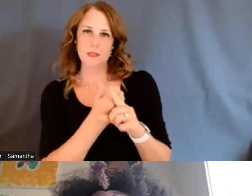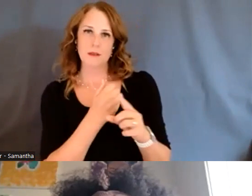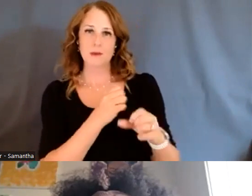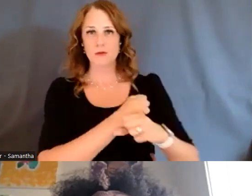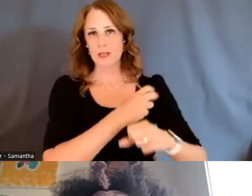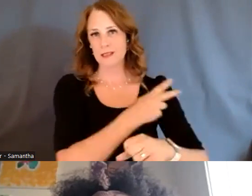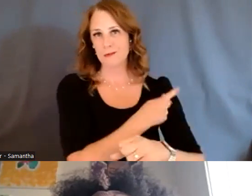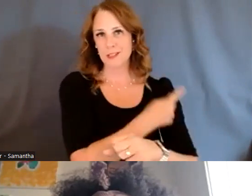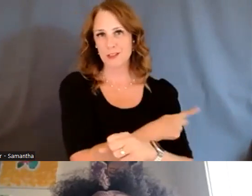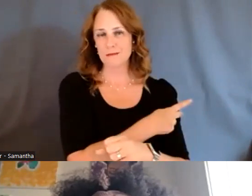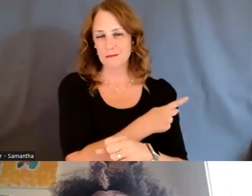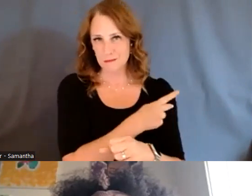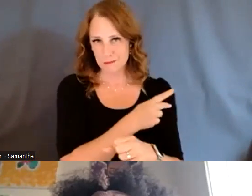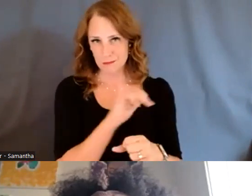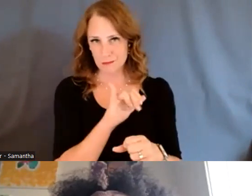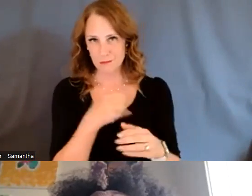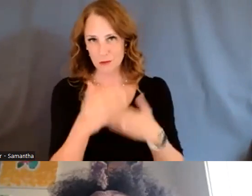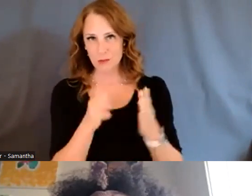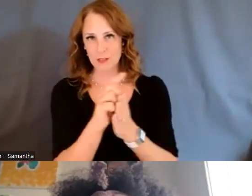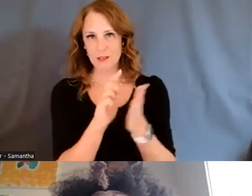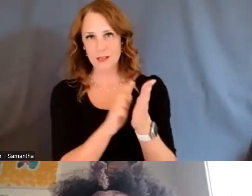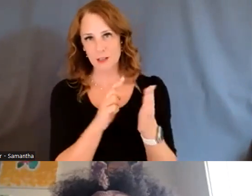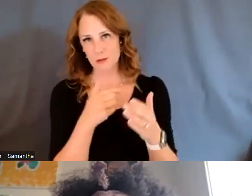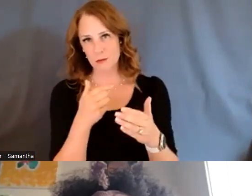the litigation process.